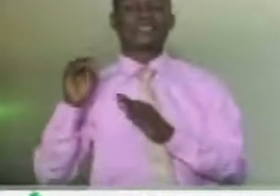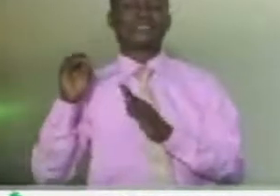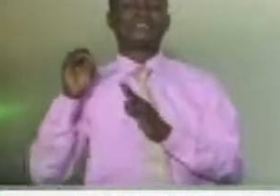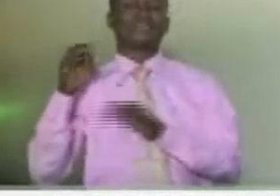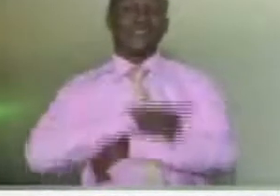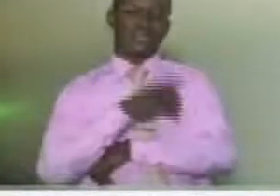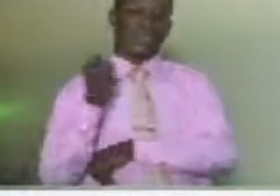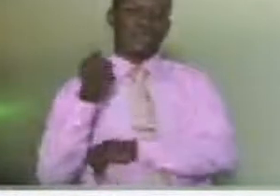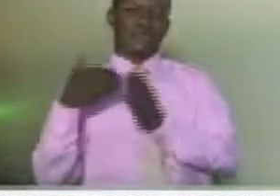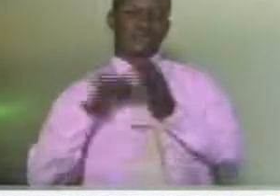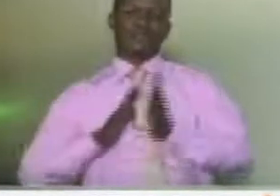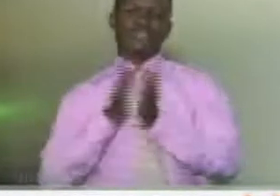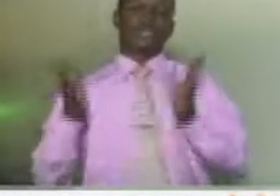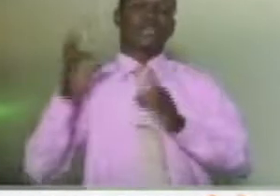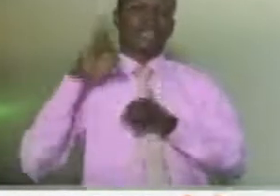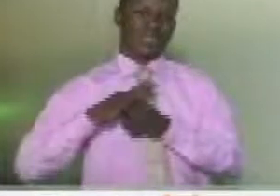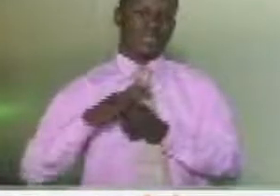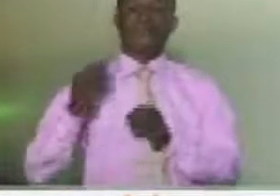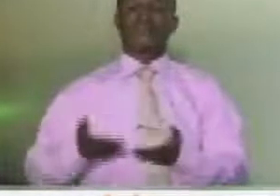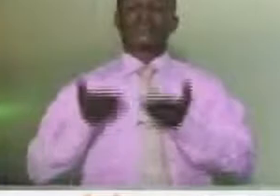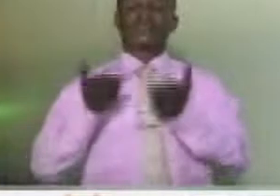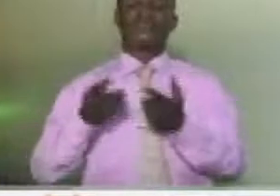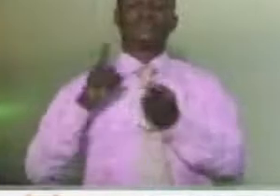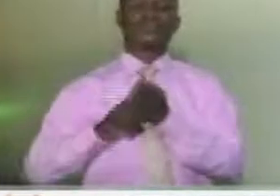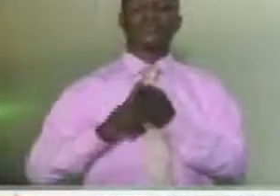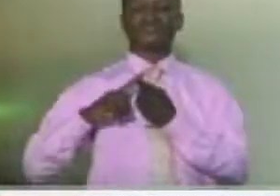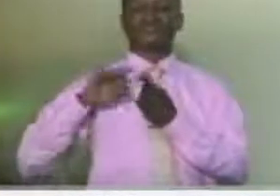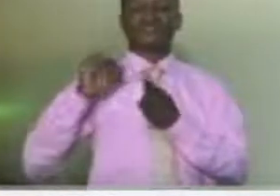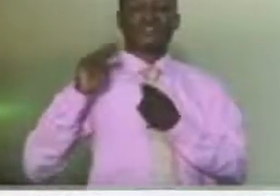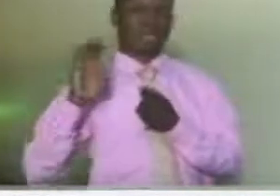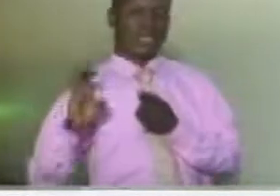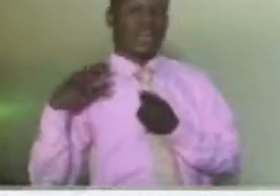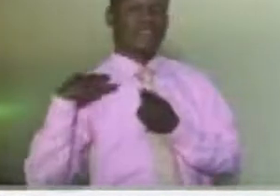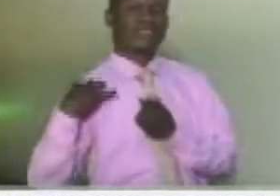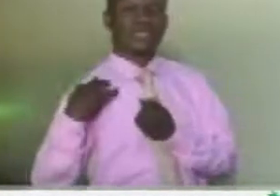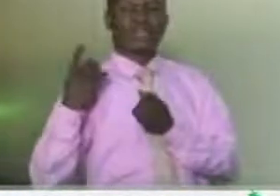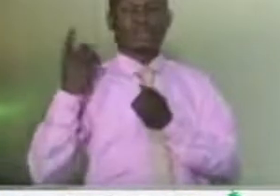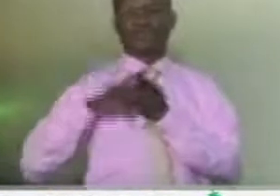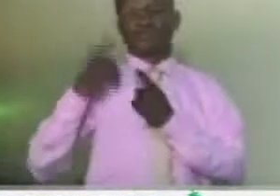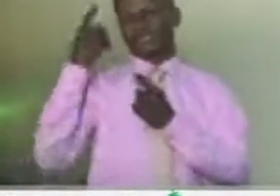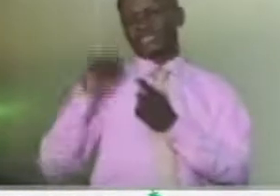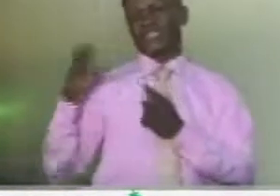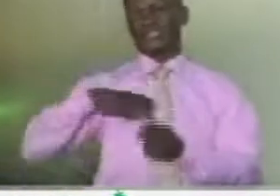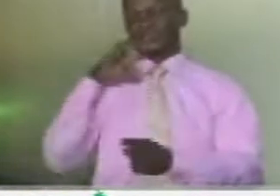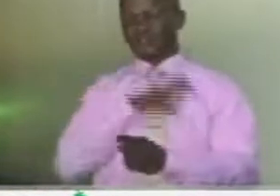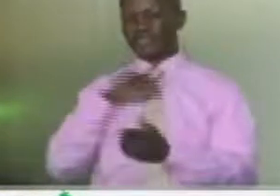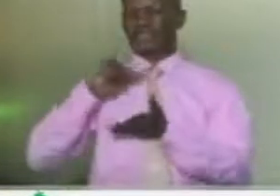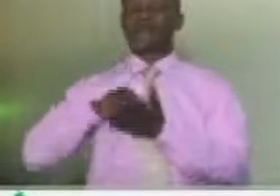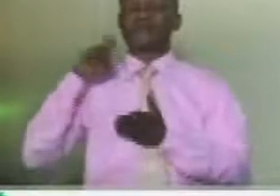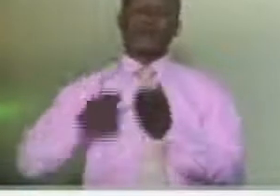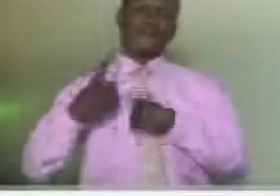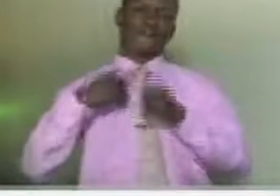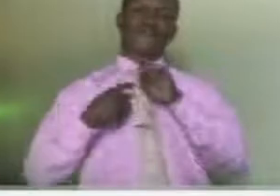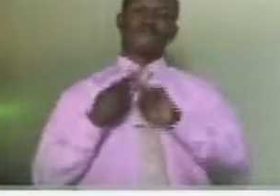for general elections submit the list of candidates the party proposes to sponsor at the election to the commission, who must have emerged from